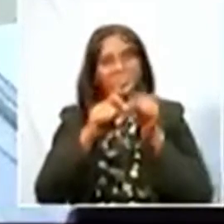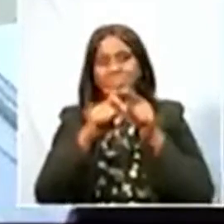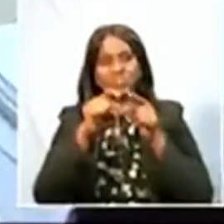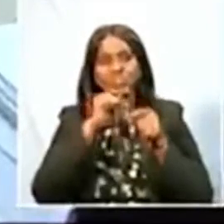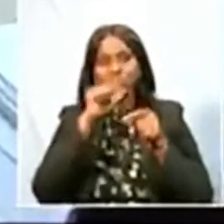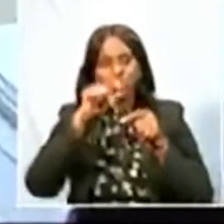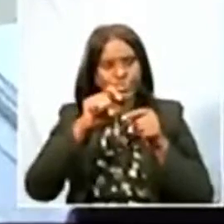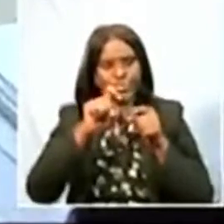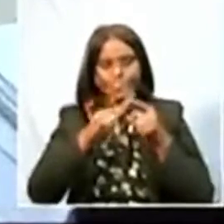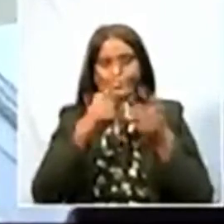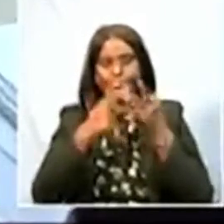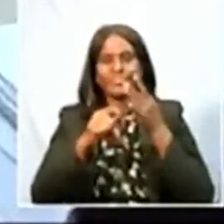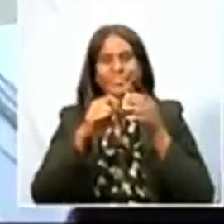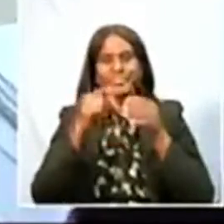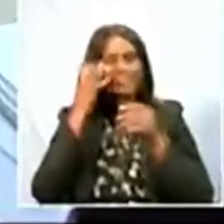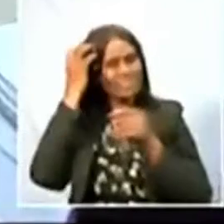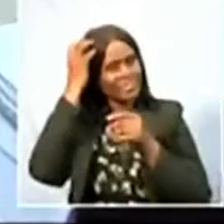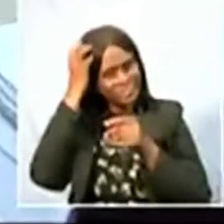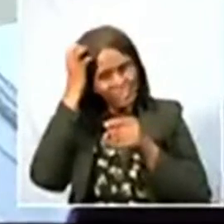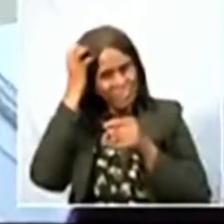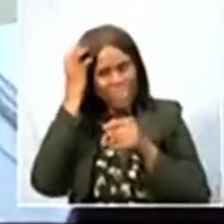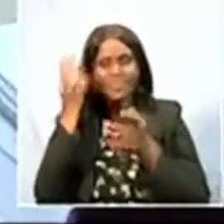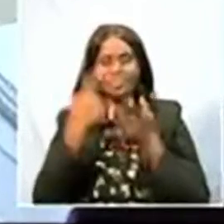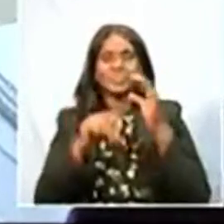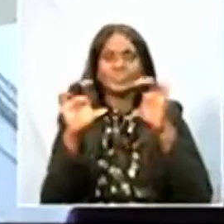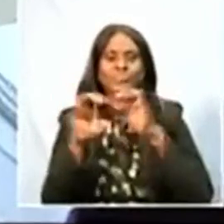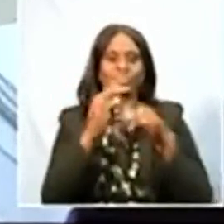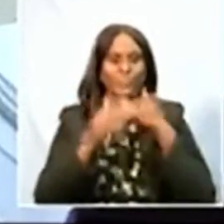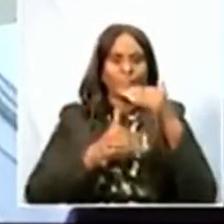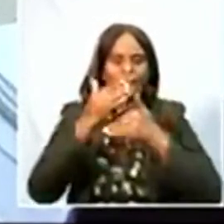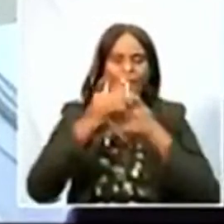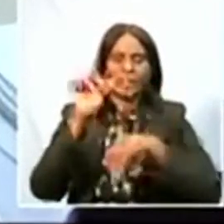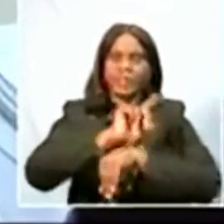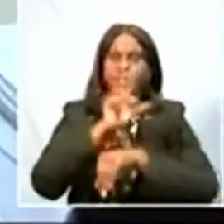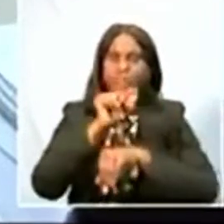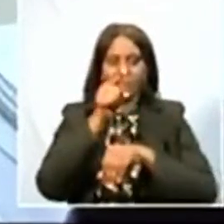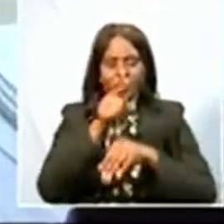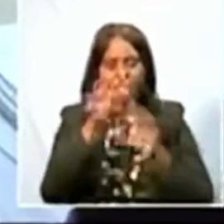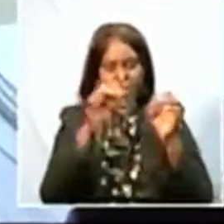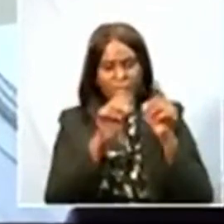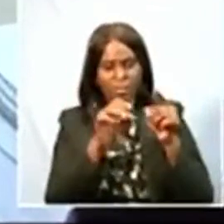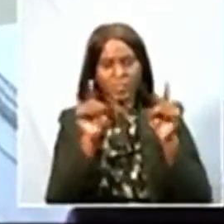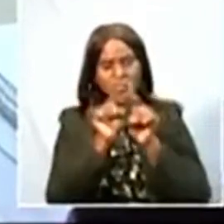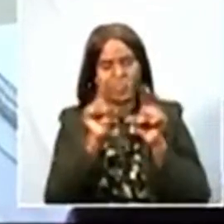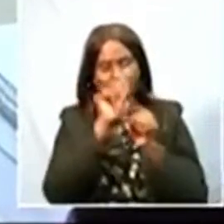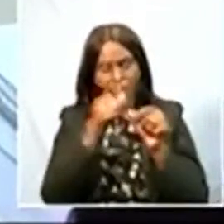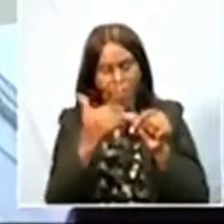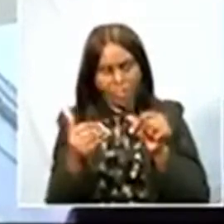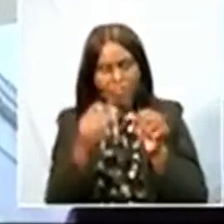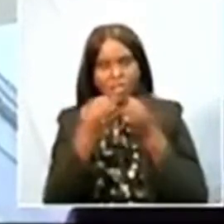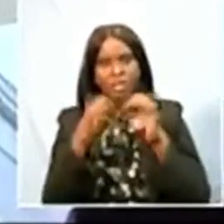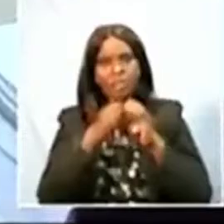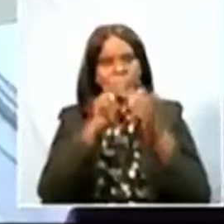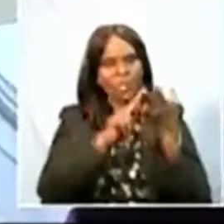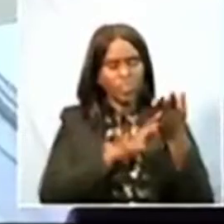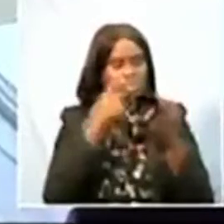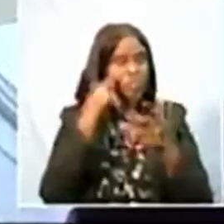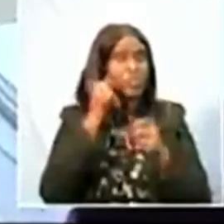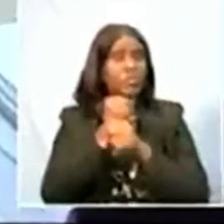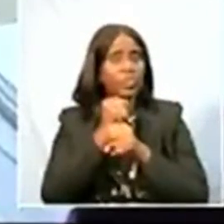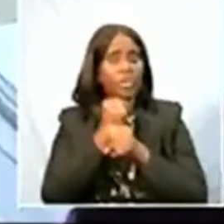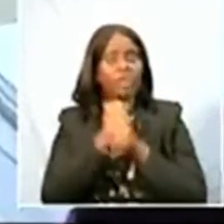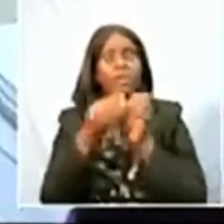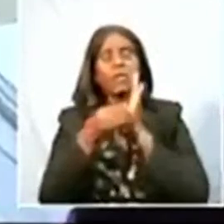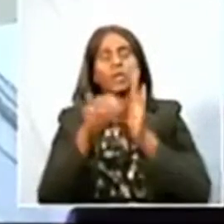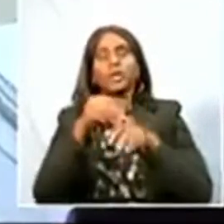to scratch your head in what to do the next day, is a council. Everything, even reporting for work, you are